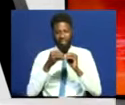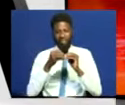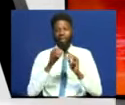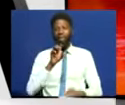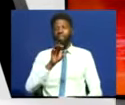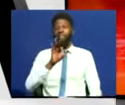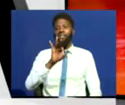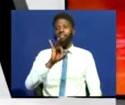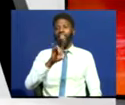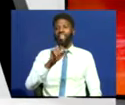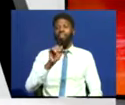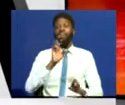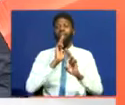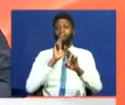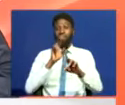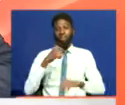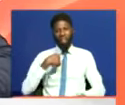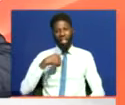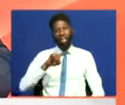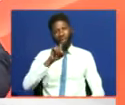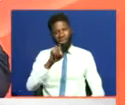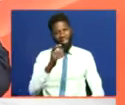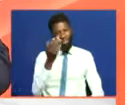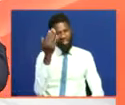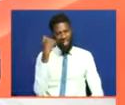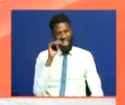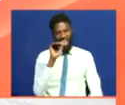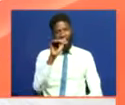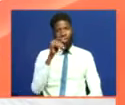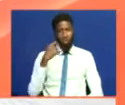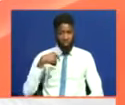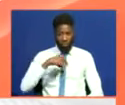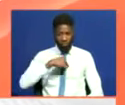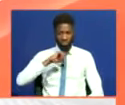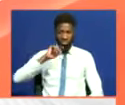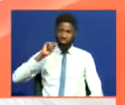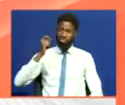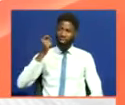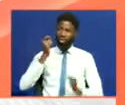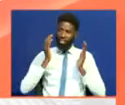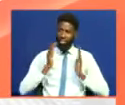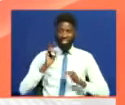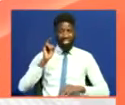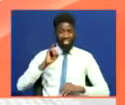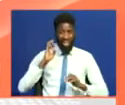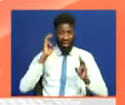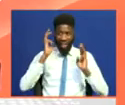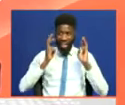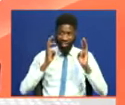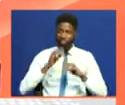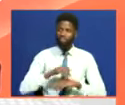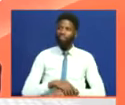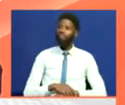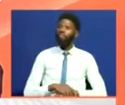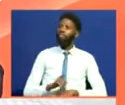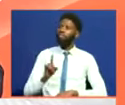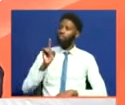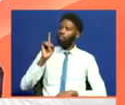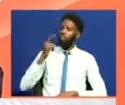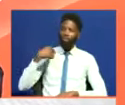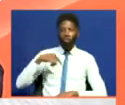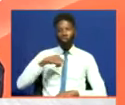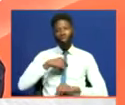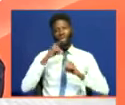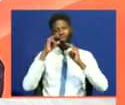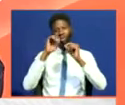as Kenyans? Thank you so much, Abdiaziz. First of all, we sincerely pass our sincere condolences to the families of the